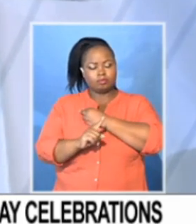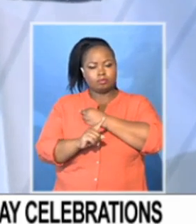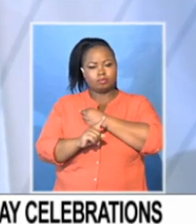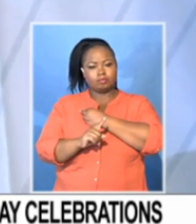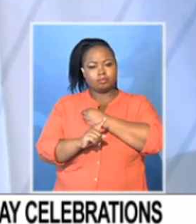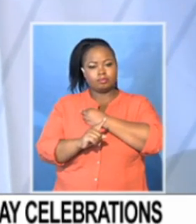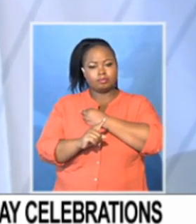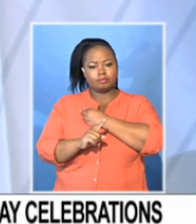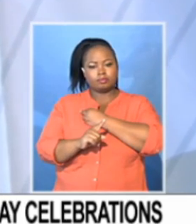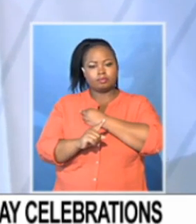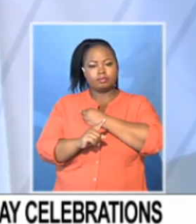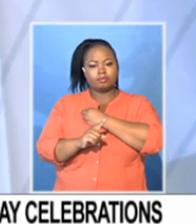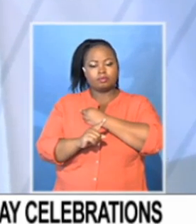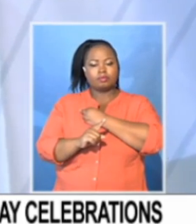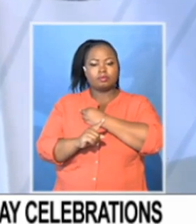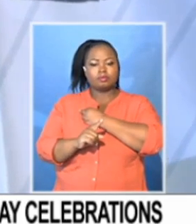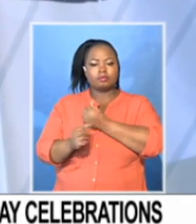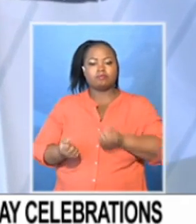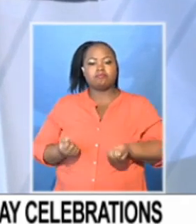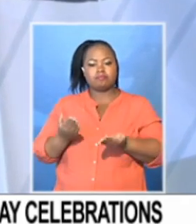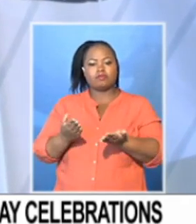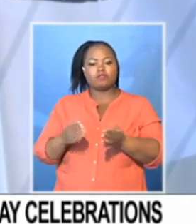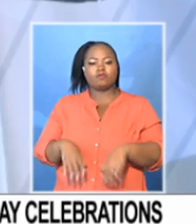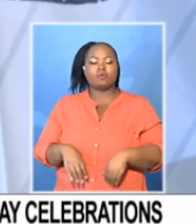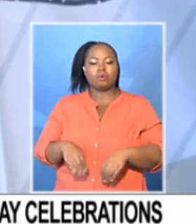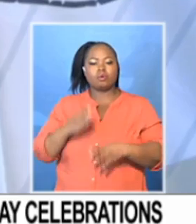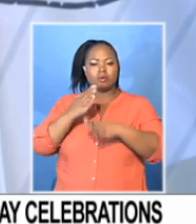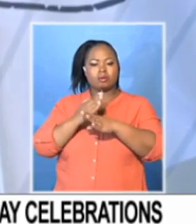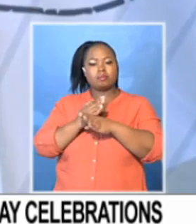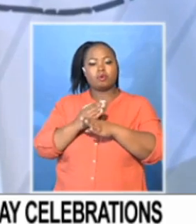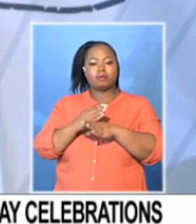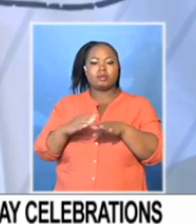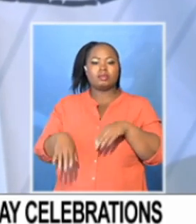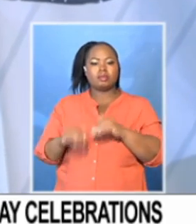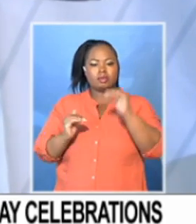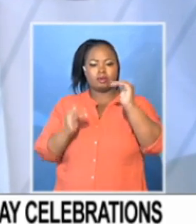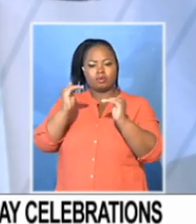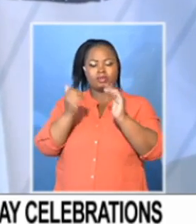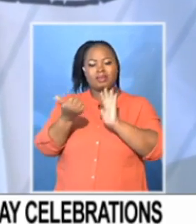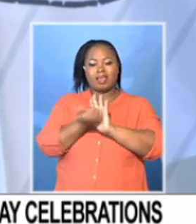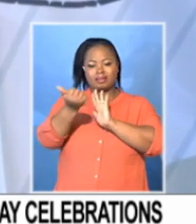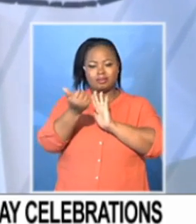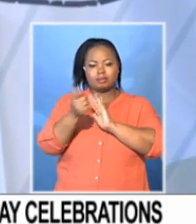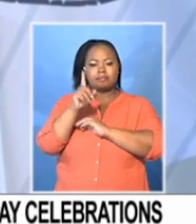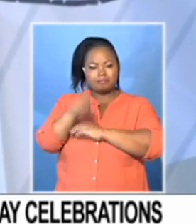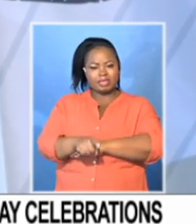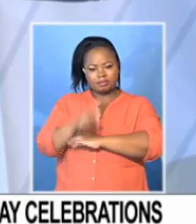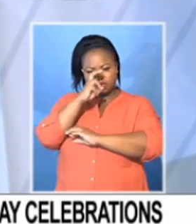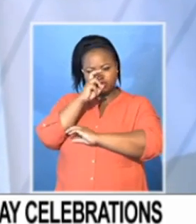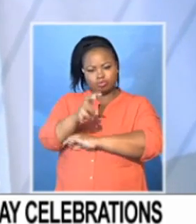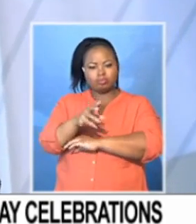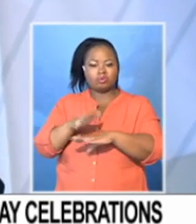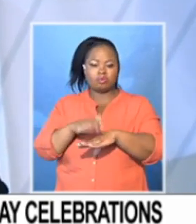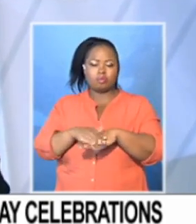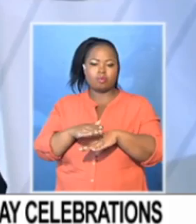of the Employment Equity Act more vigorously so that the